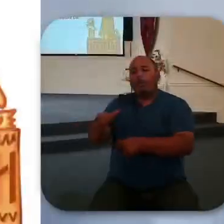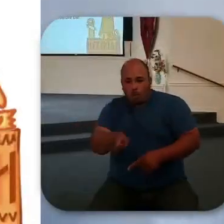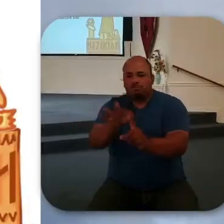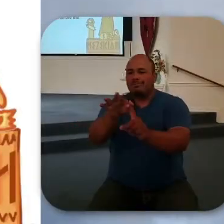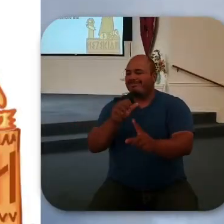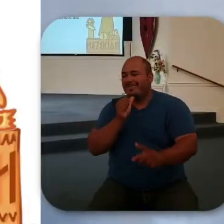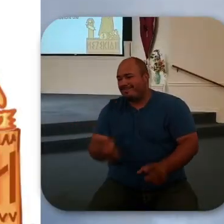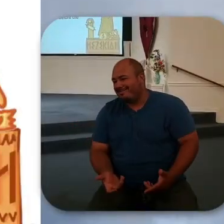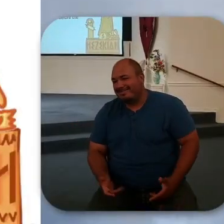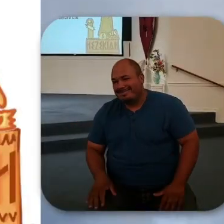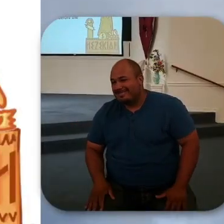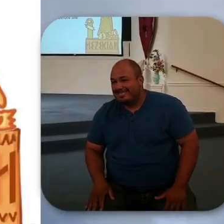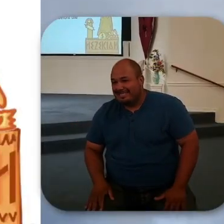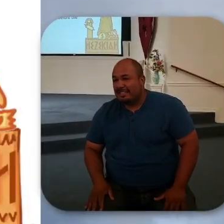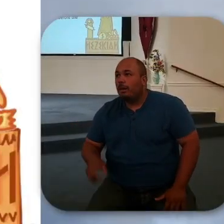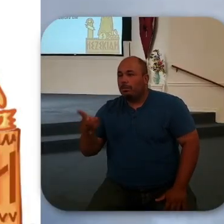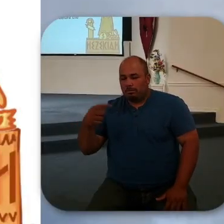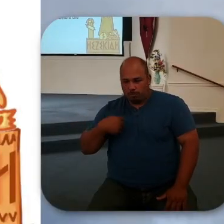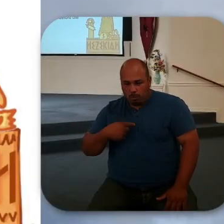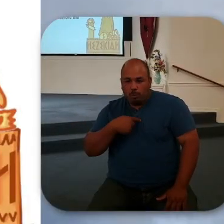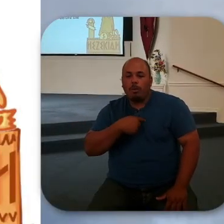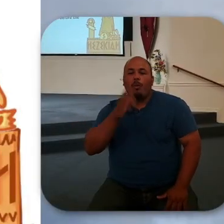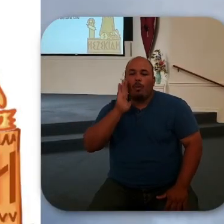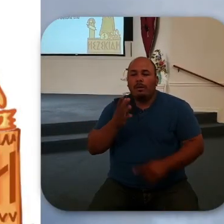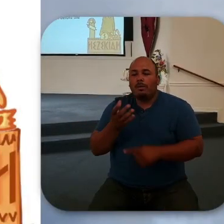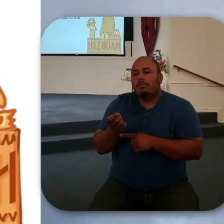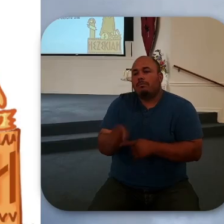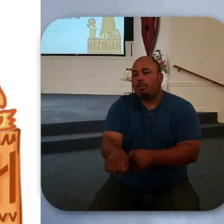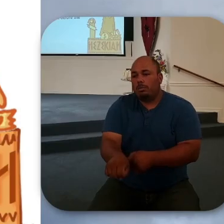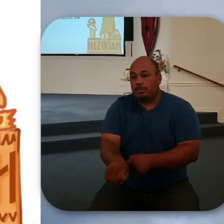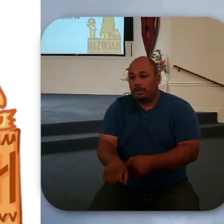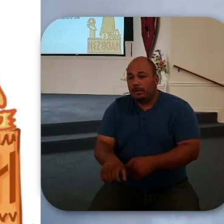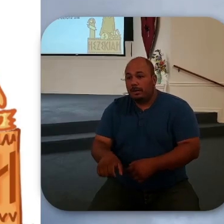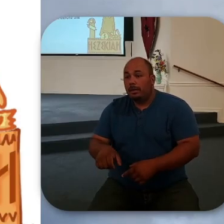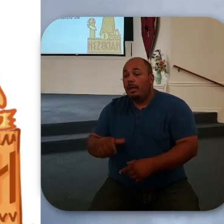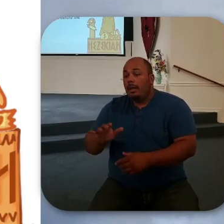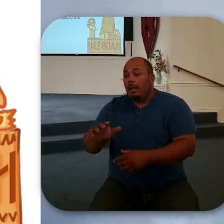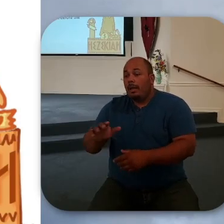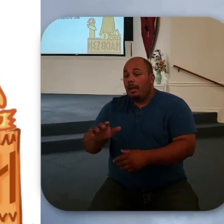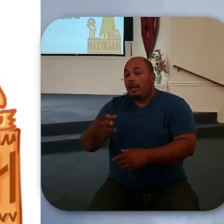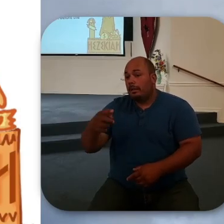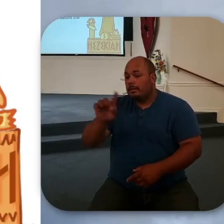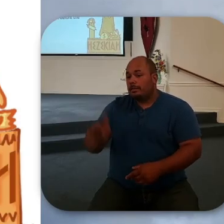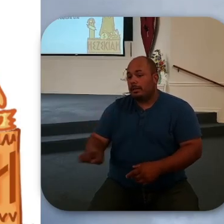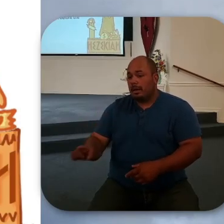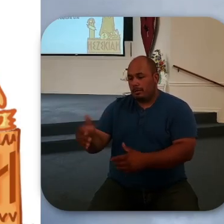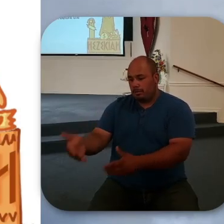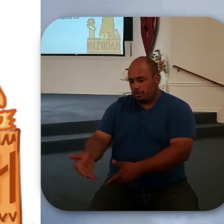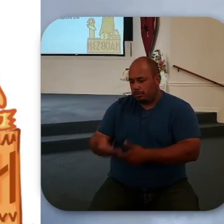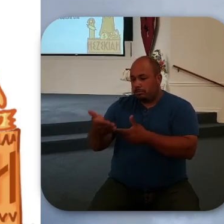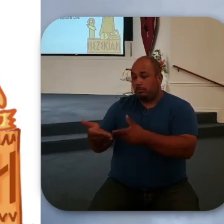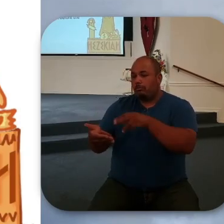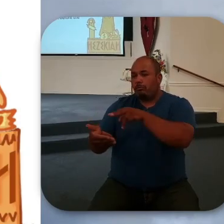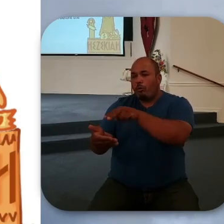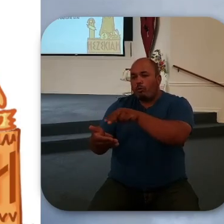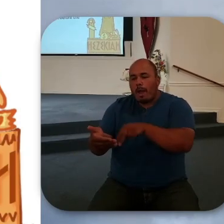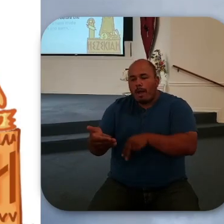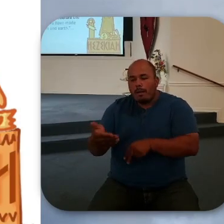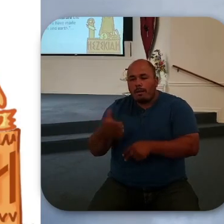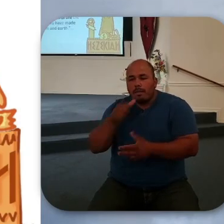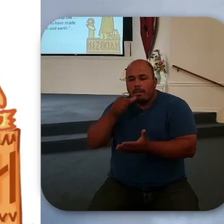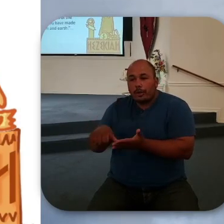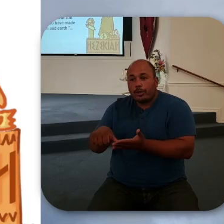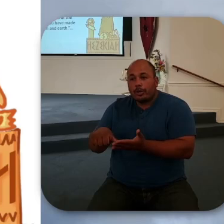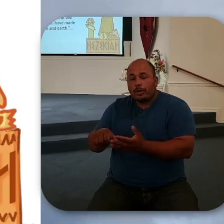Hezekiah received the letter from the messengers and read it. Then he went up to the temple of the Lord and spread it out before the